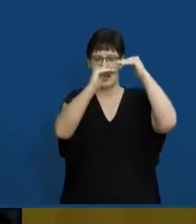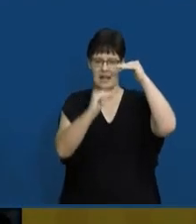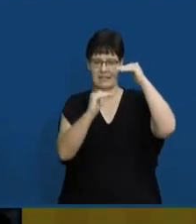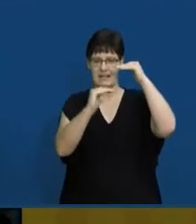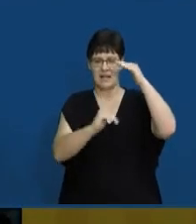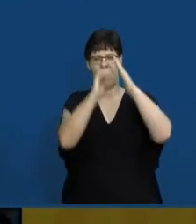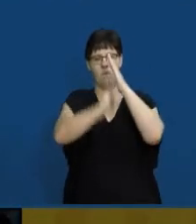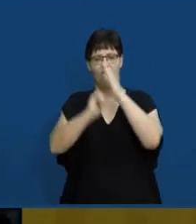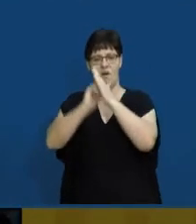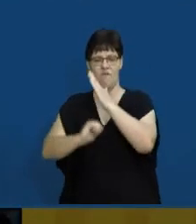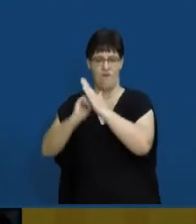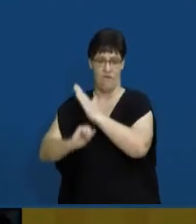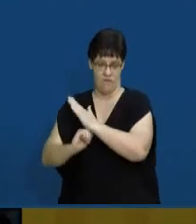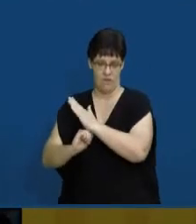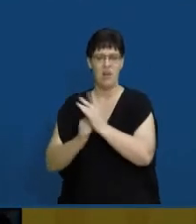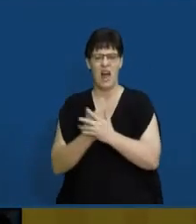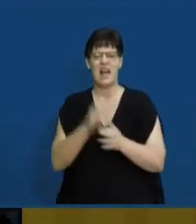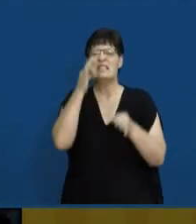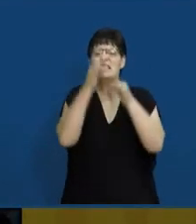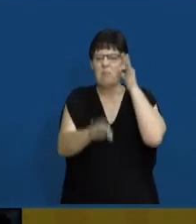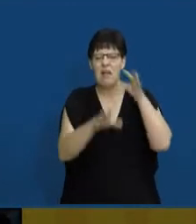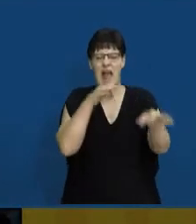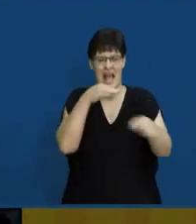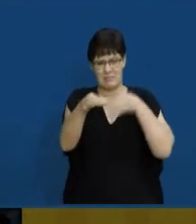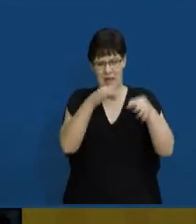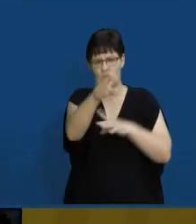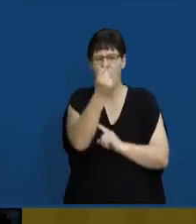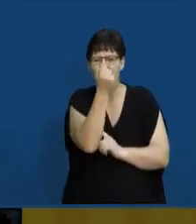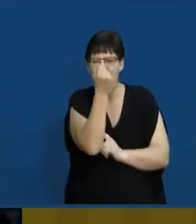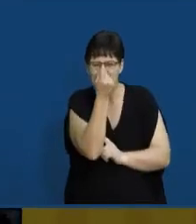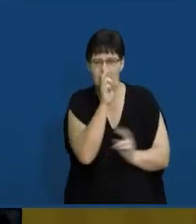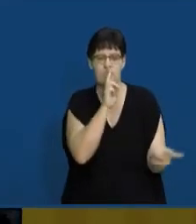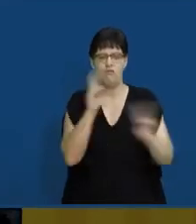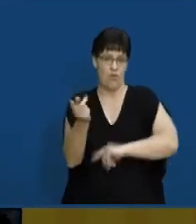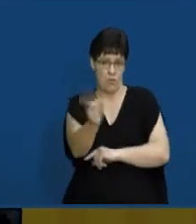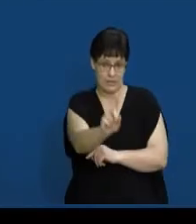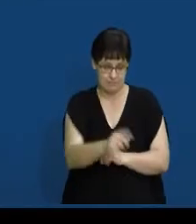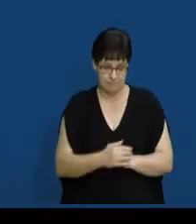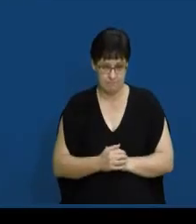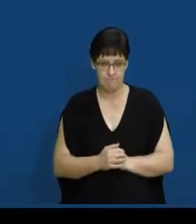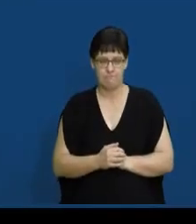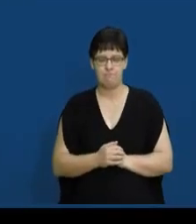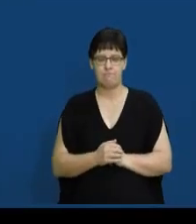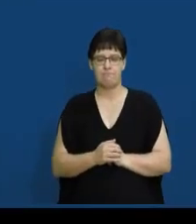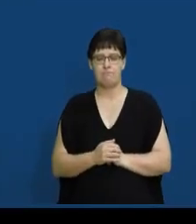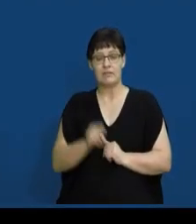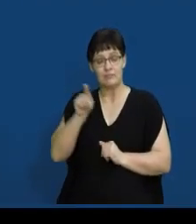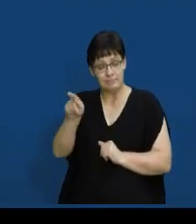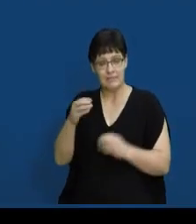me explain it in a very simple way so that we can understand what are we referring to. In this